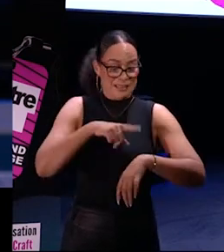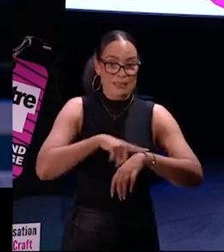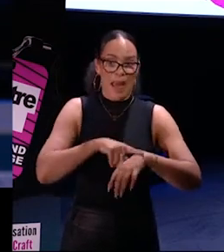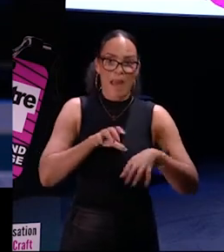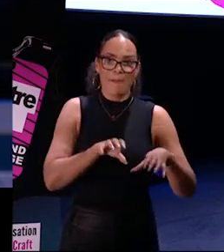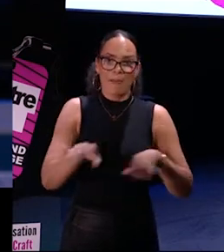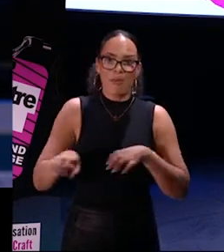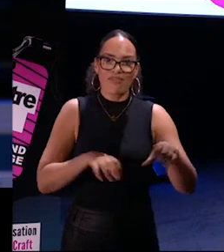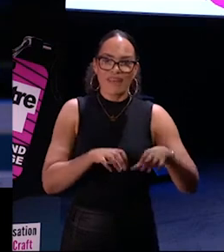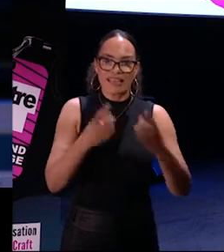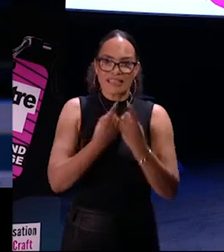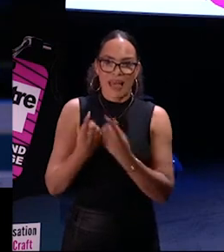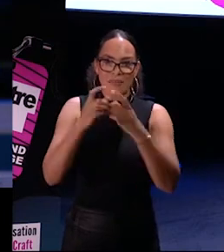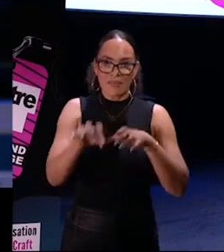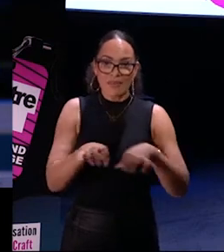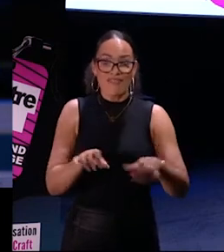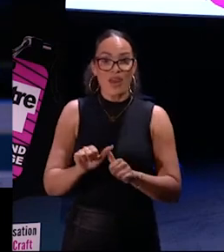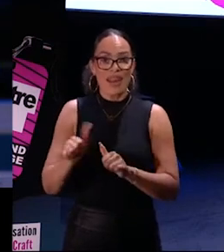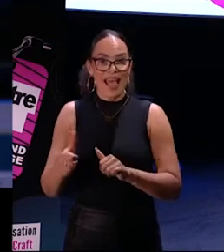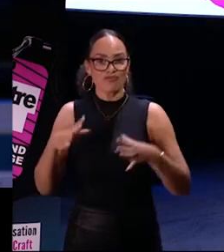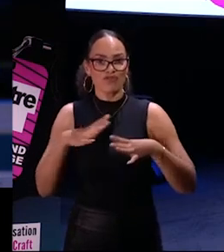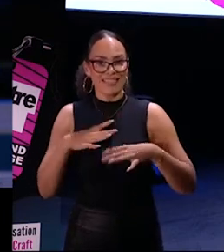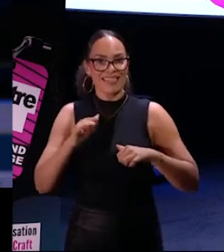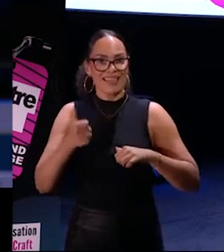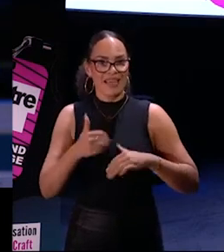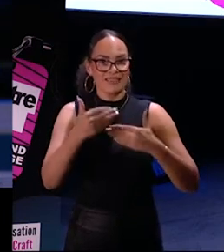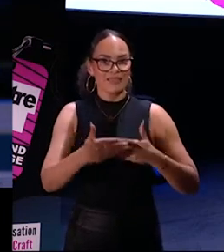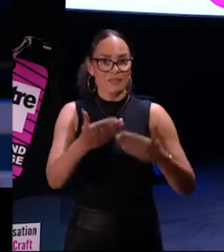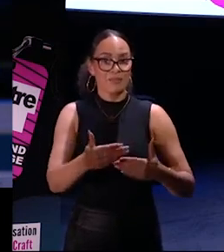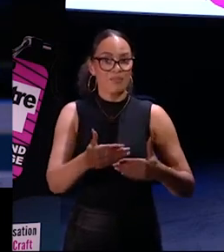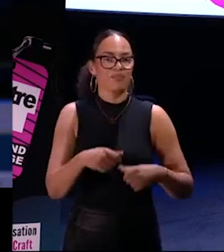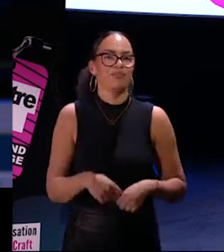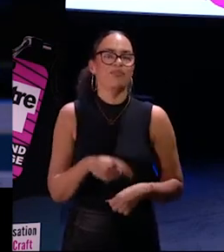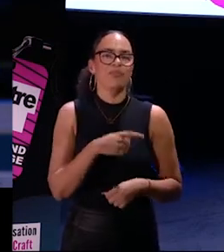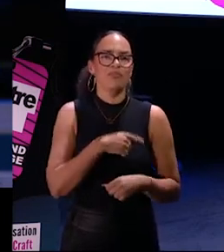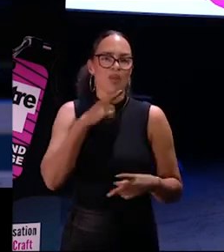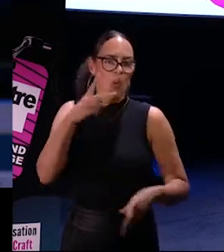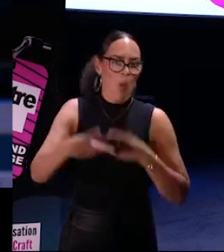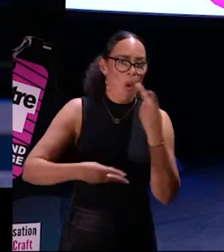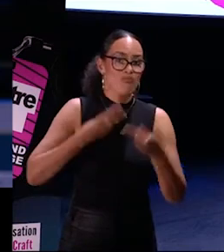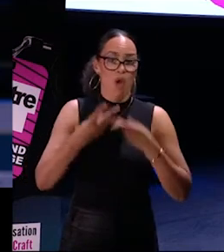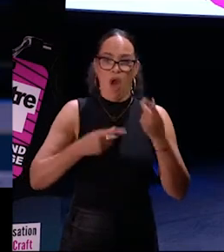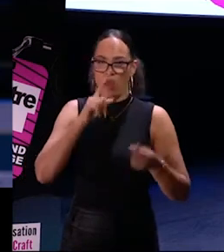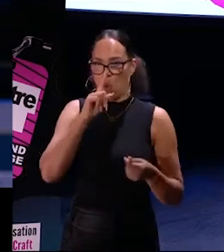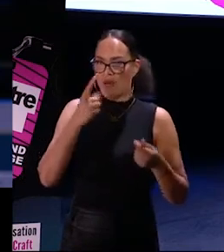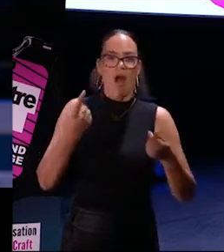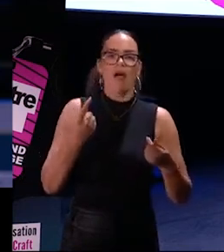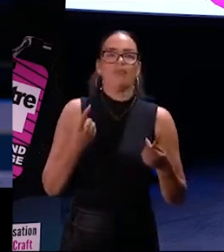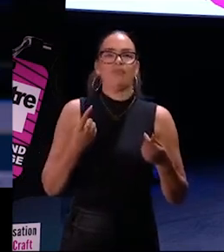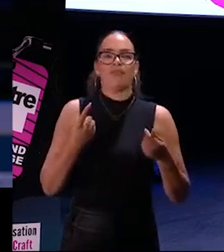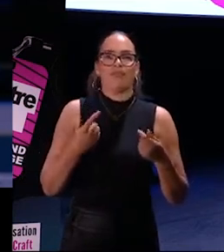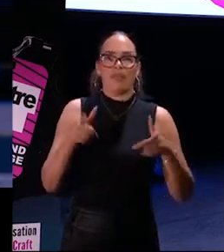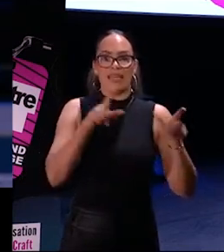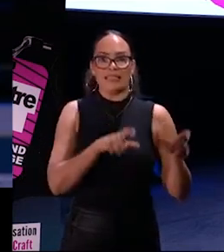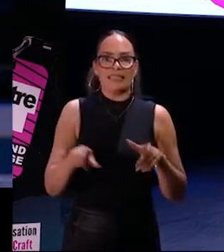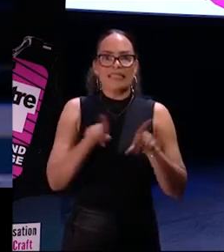scenery around and getting ready for the next thing. And this is largely driven by opera, because opera, you can't sing the same role two nights running. Because